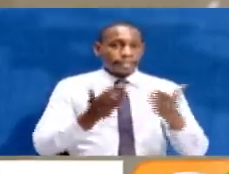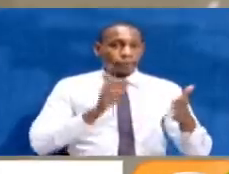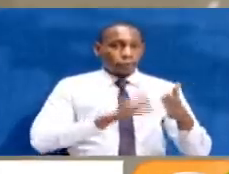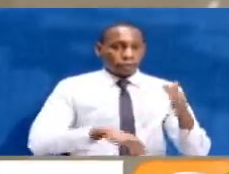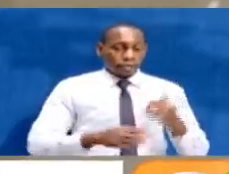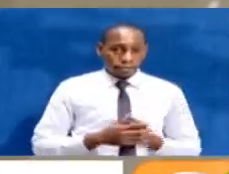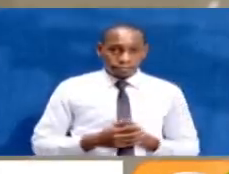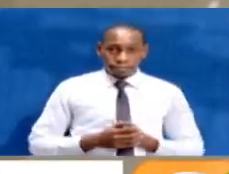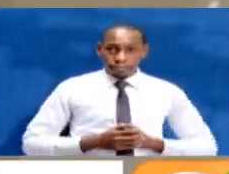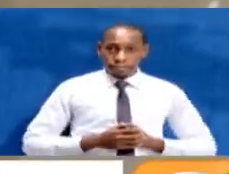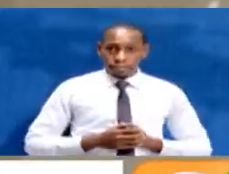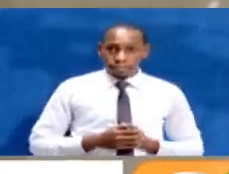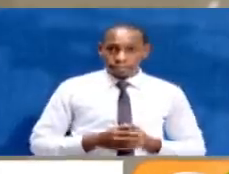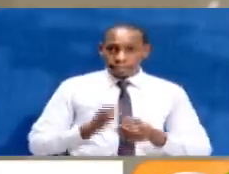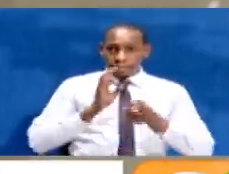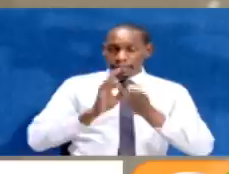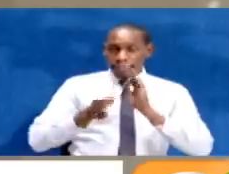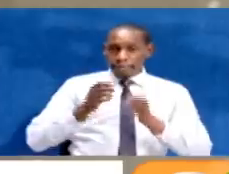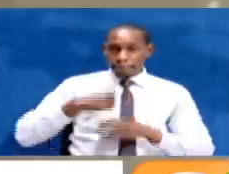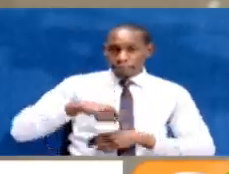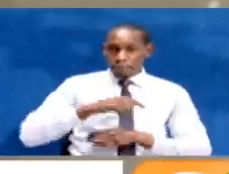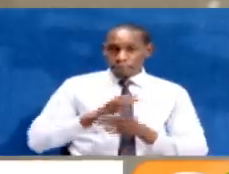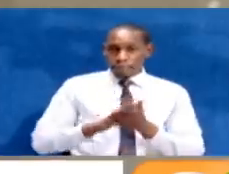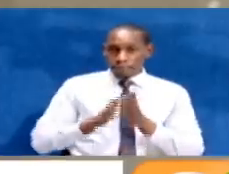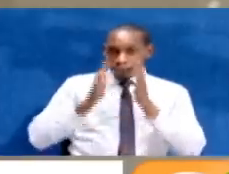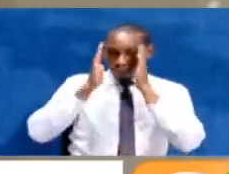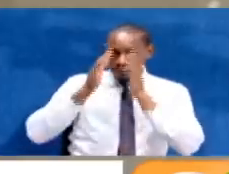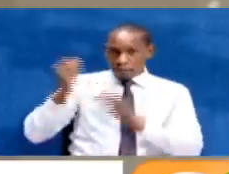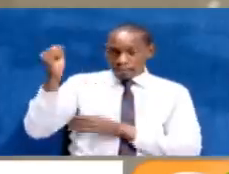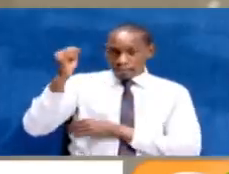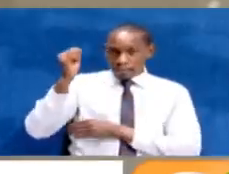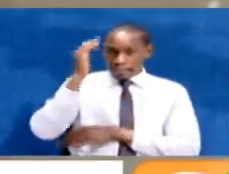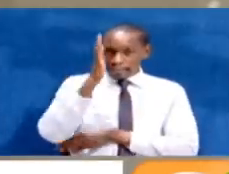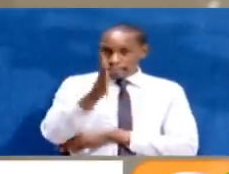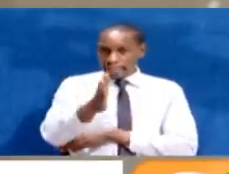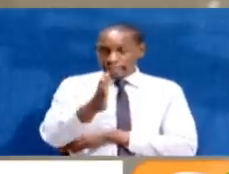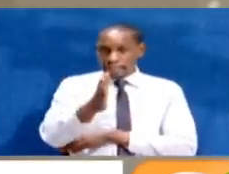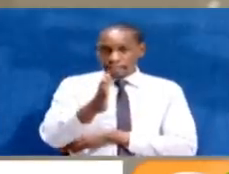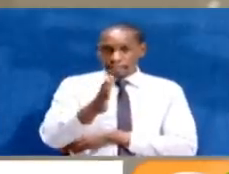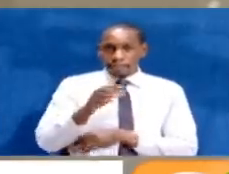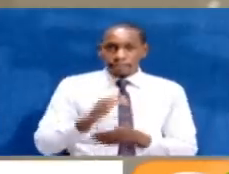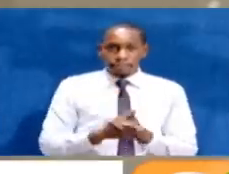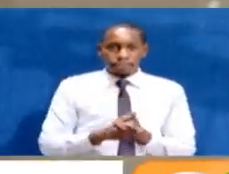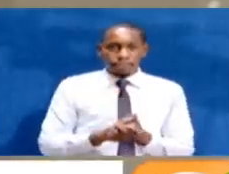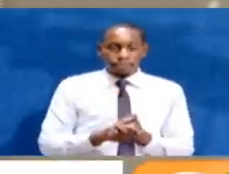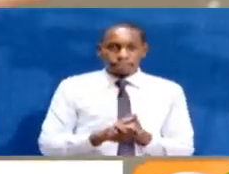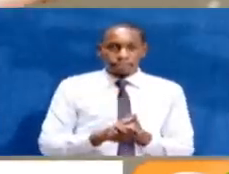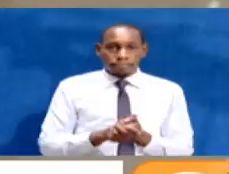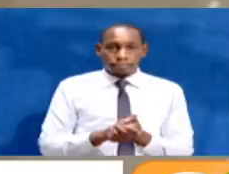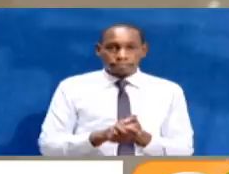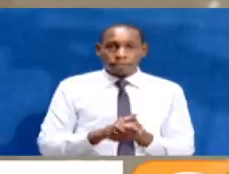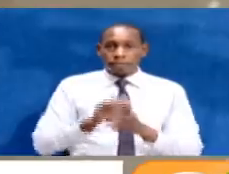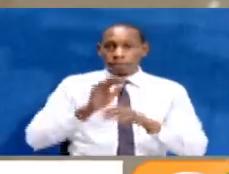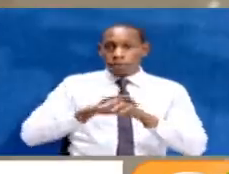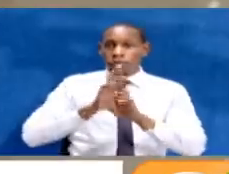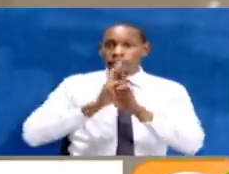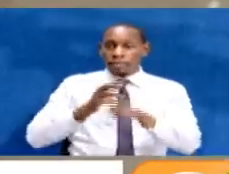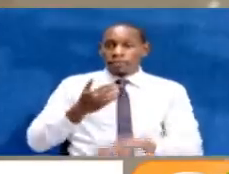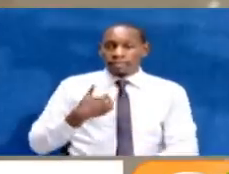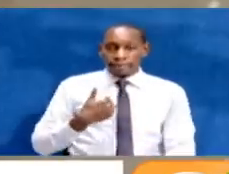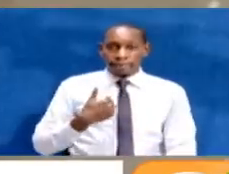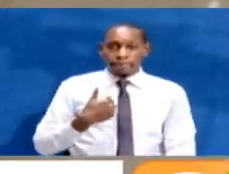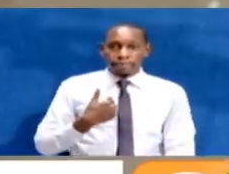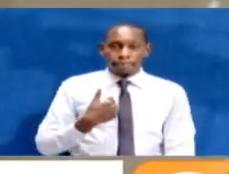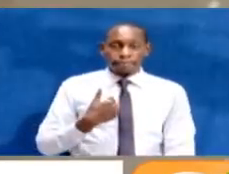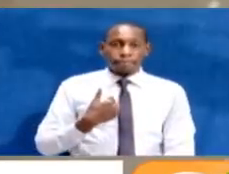that if we were to look at politics in a straight line, it would yield the nice results that Jamila,